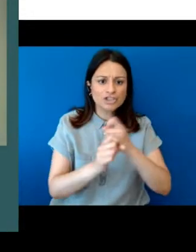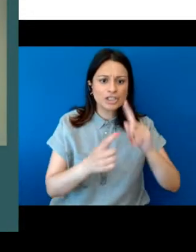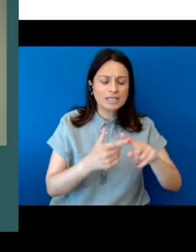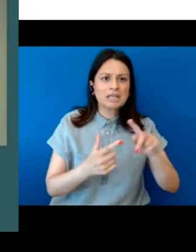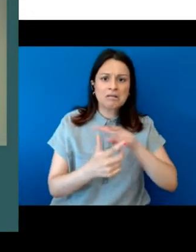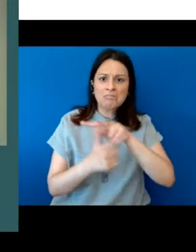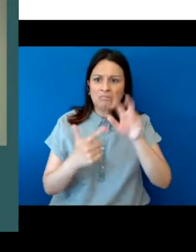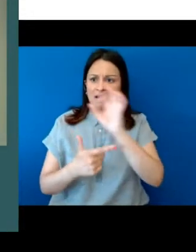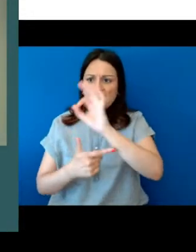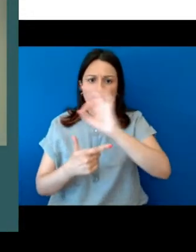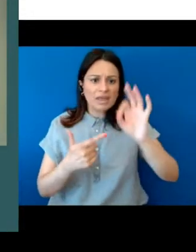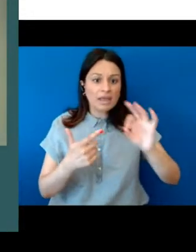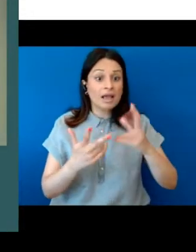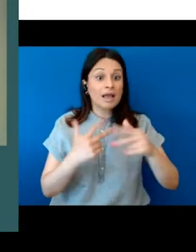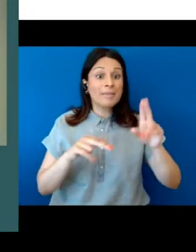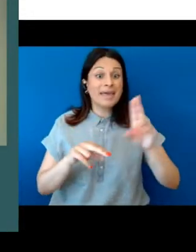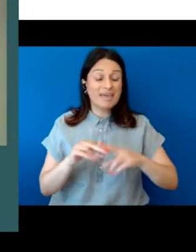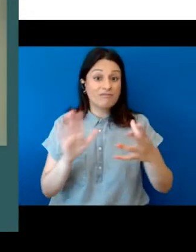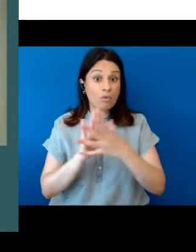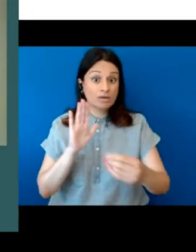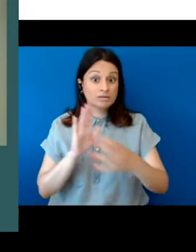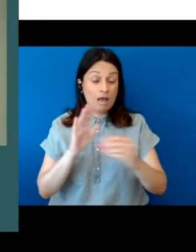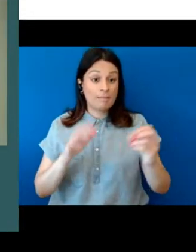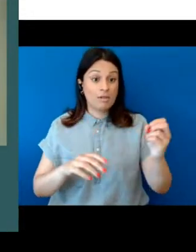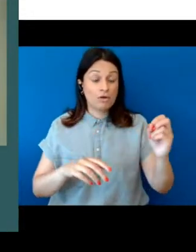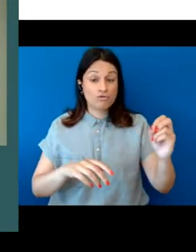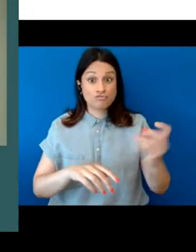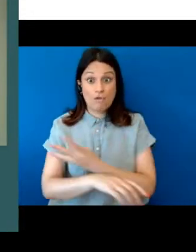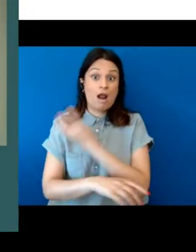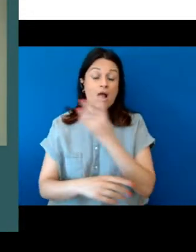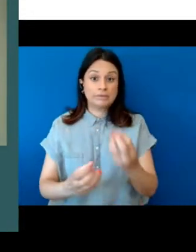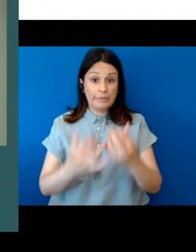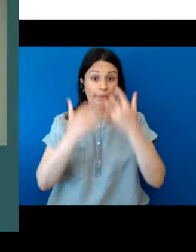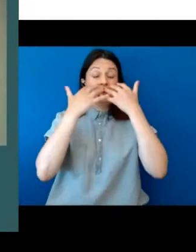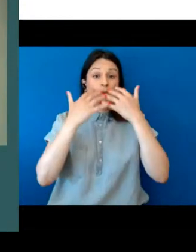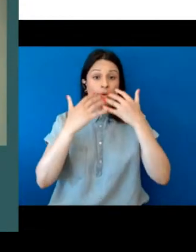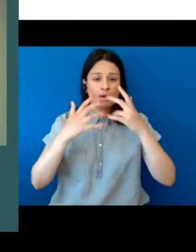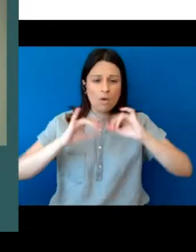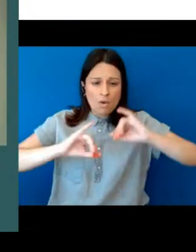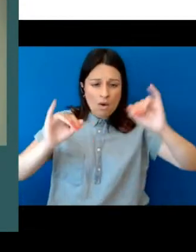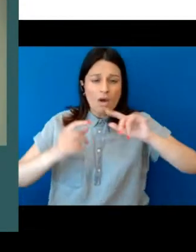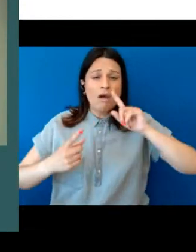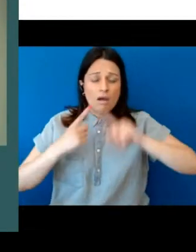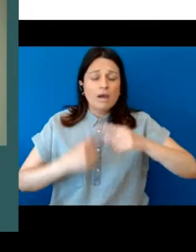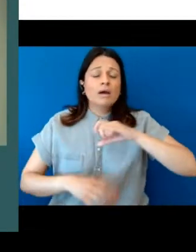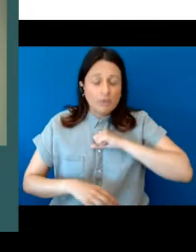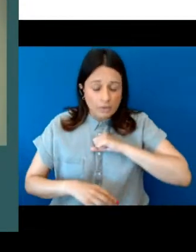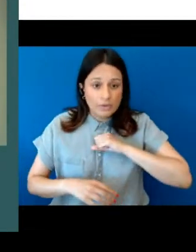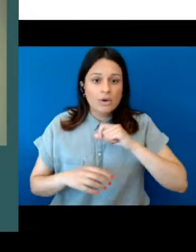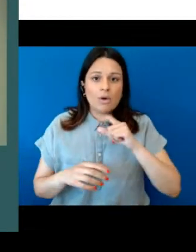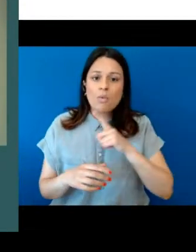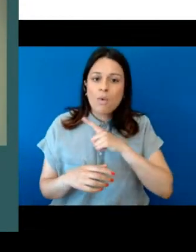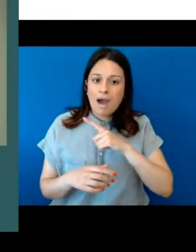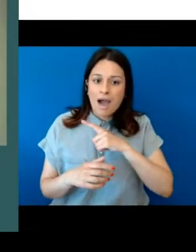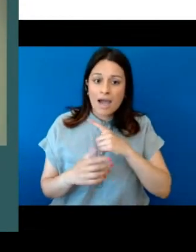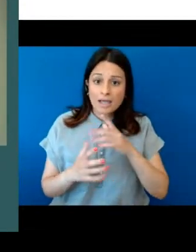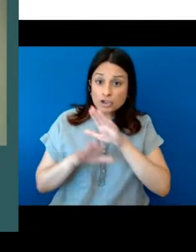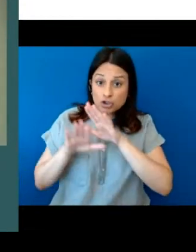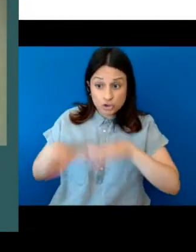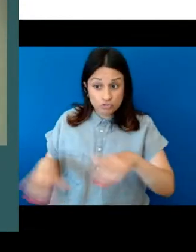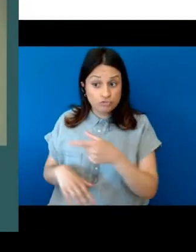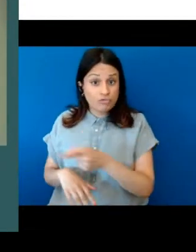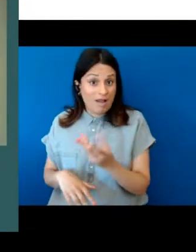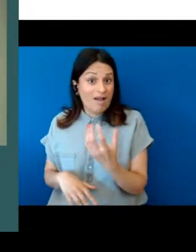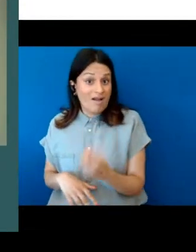puffs grass pollen up your nose. And that is sometimes the case in children. And I